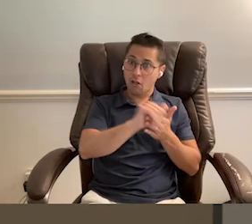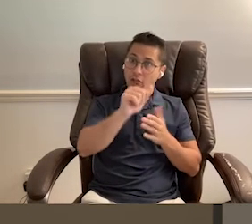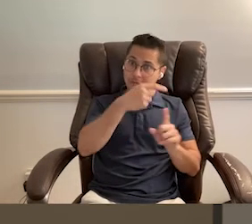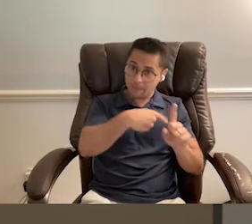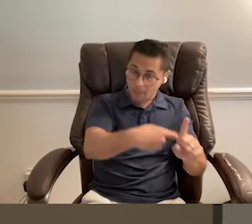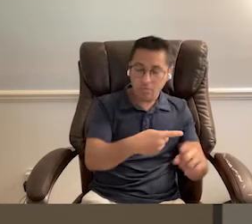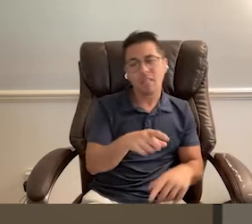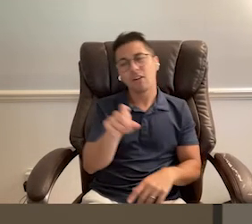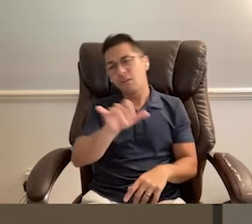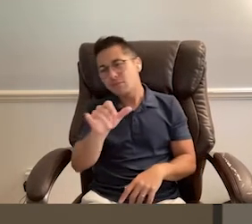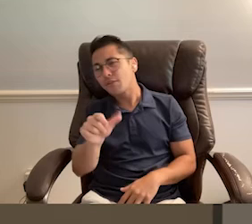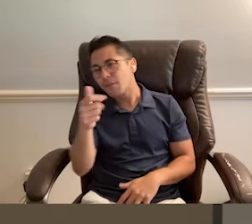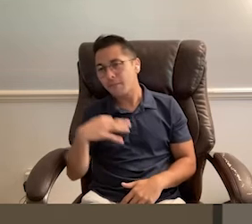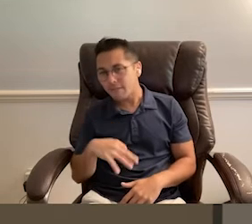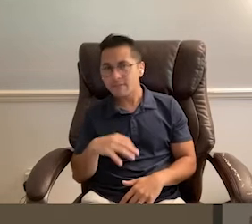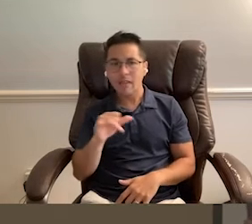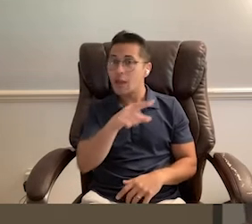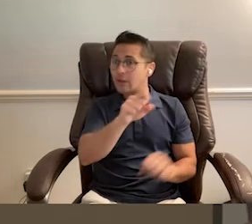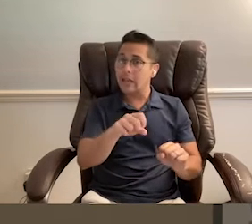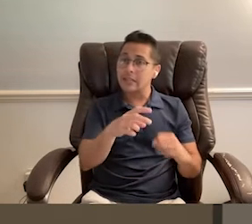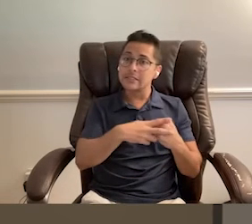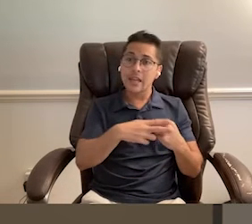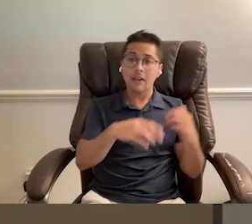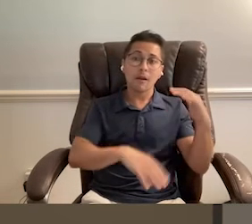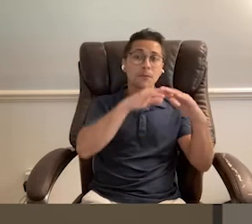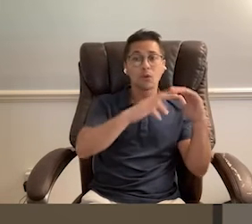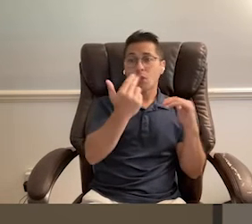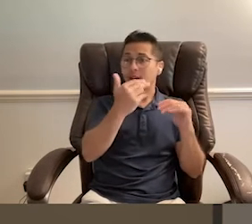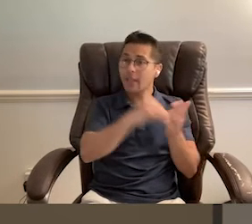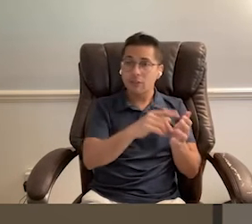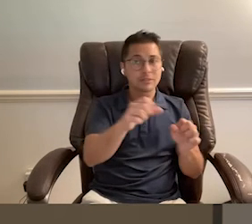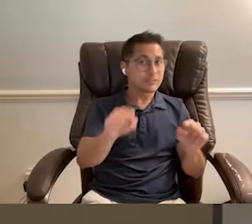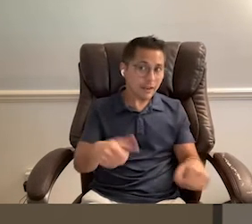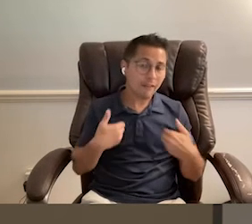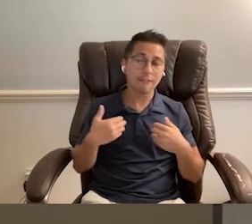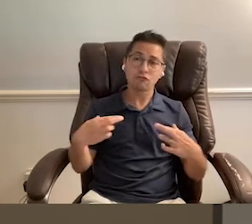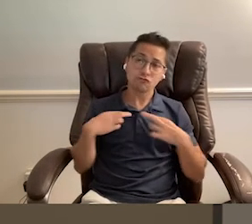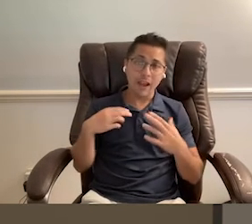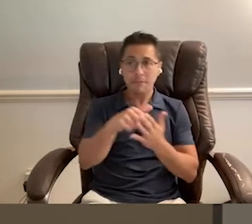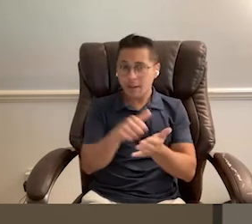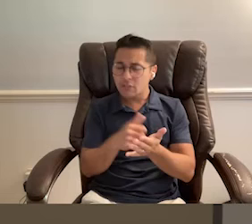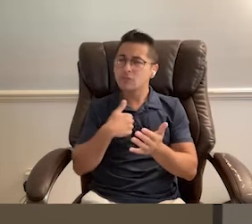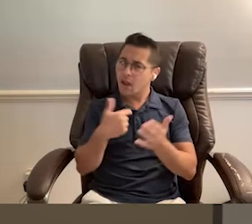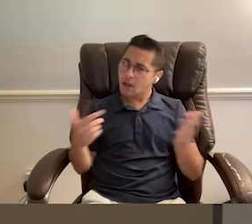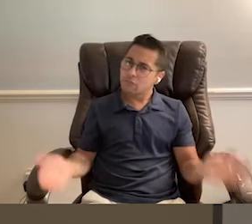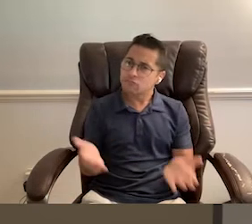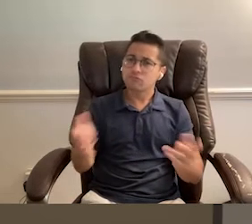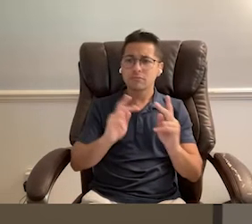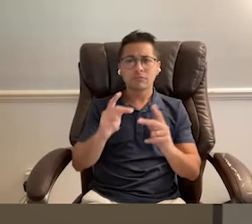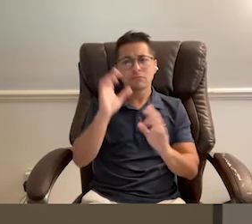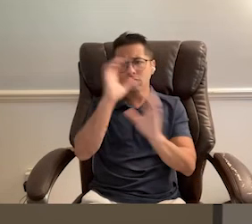like you can save up to $13,000. You can have a retirement account. So I encourage individuals, search for Working People